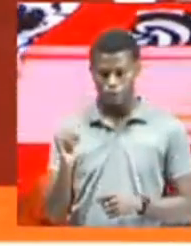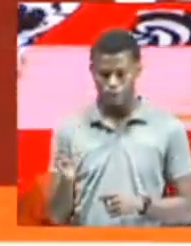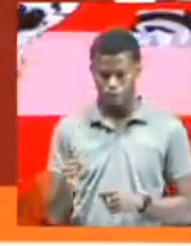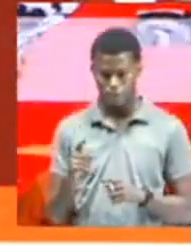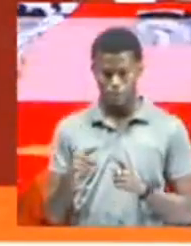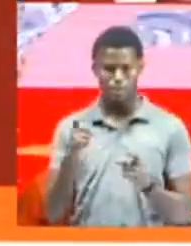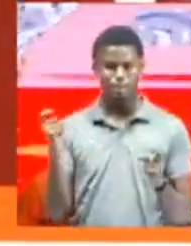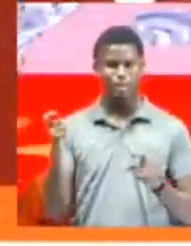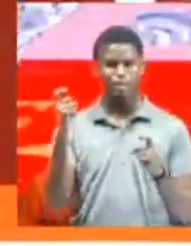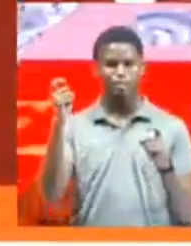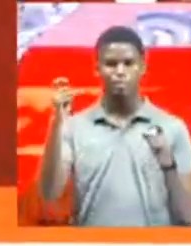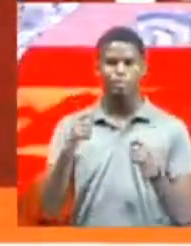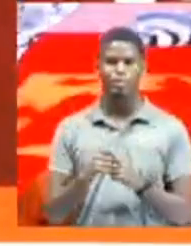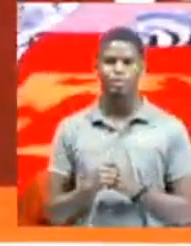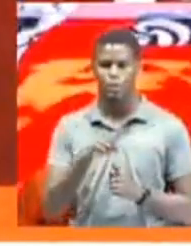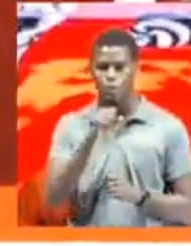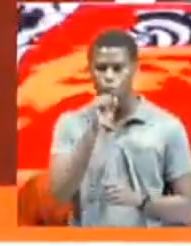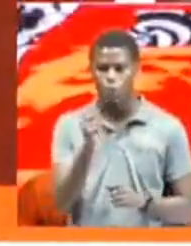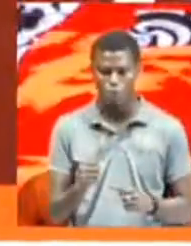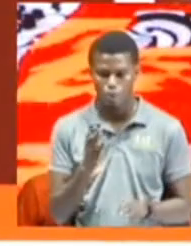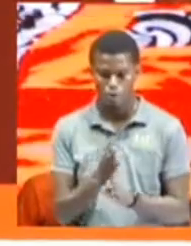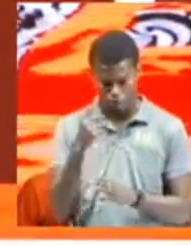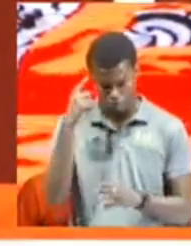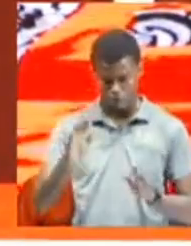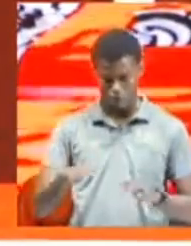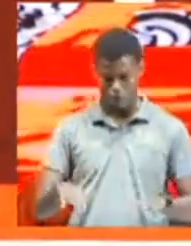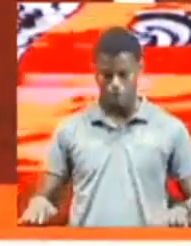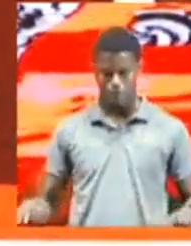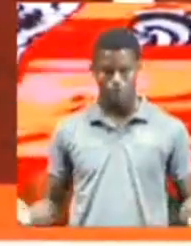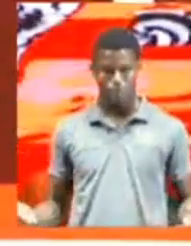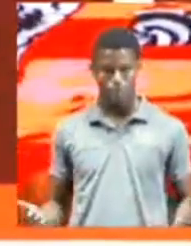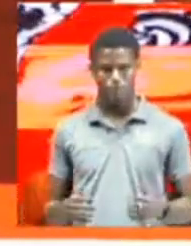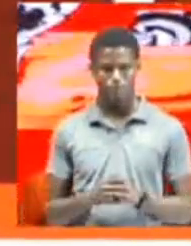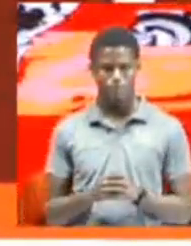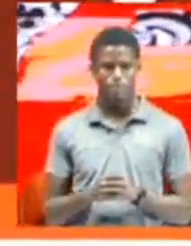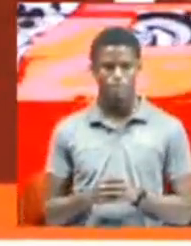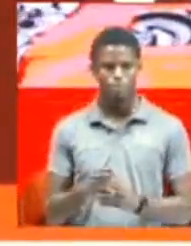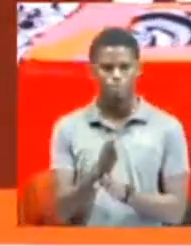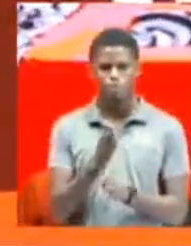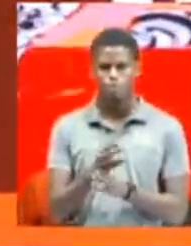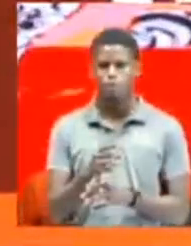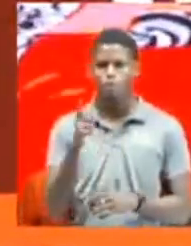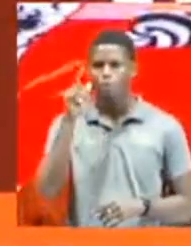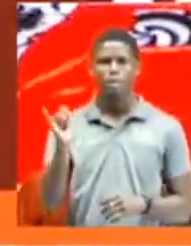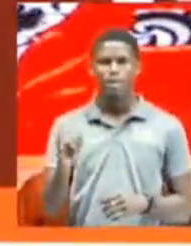children. The bus them look like a them carry the animals going on Noah Ark.